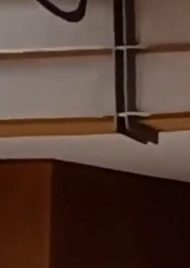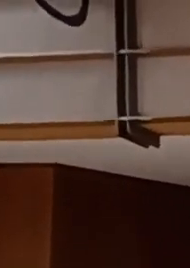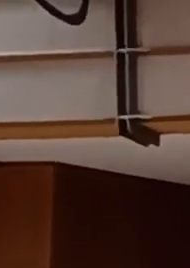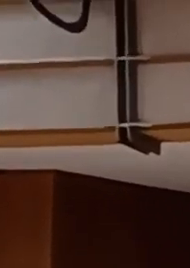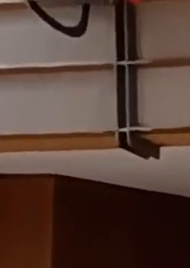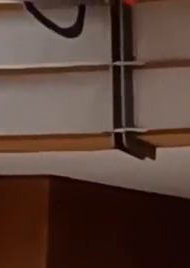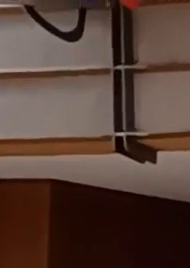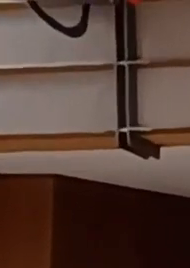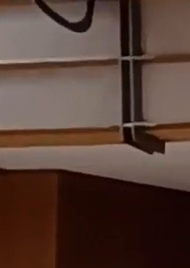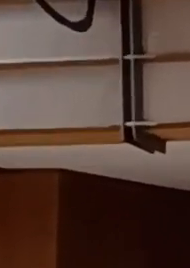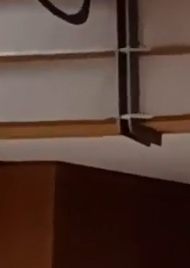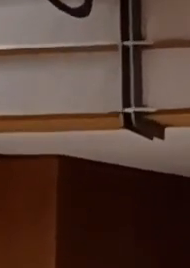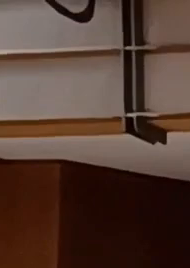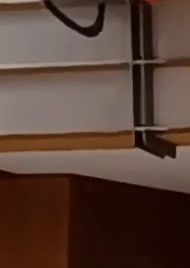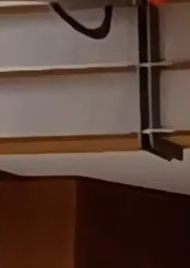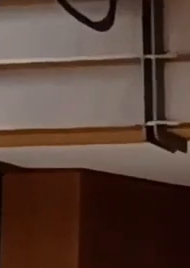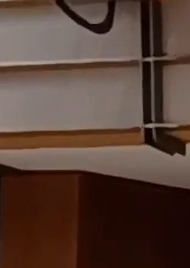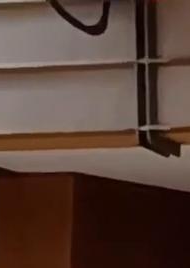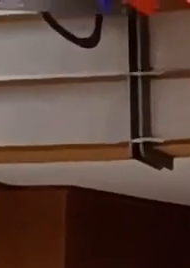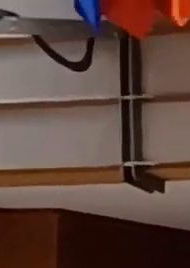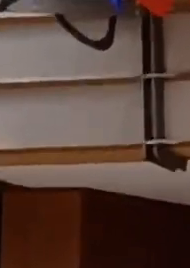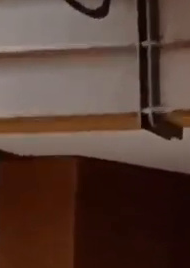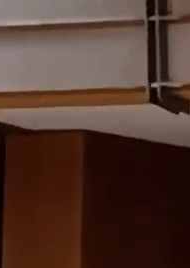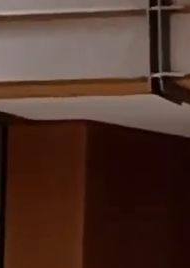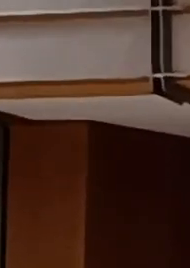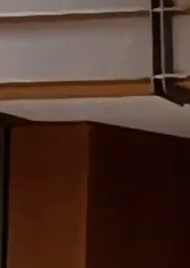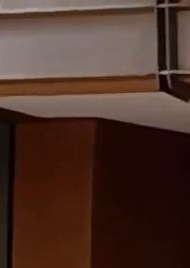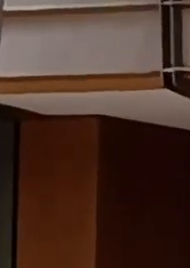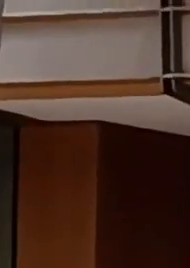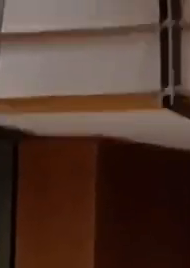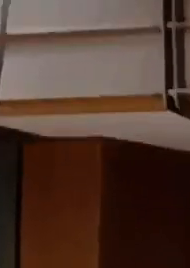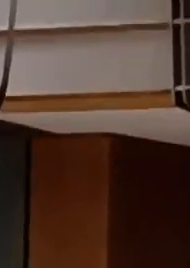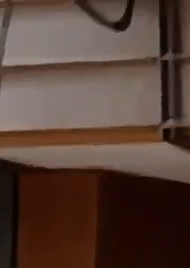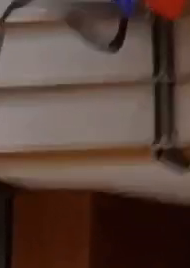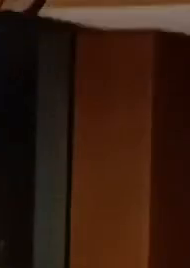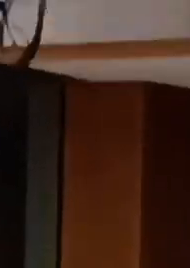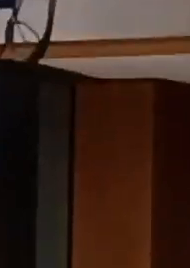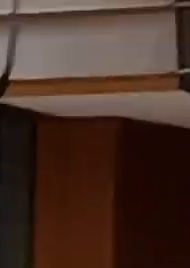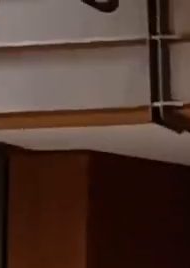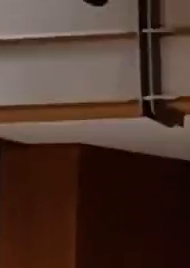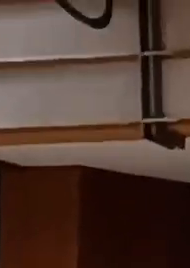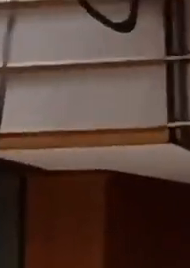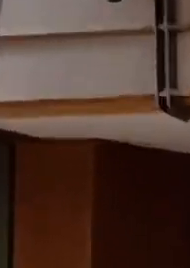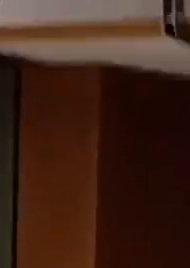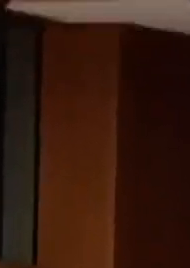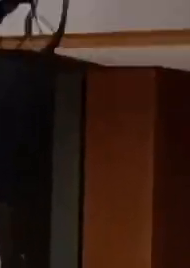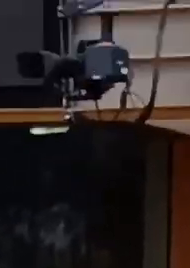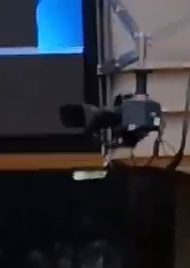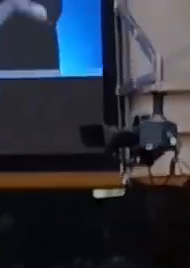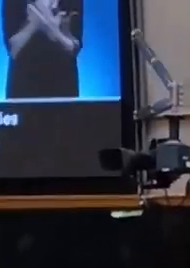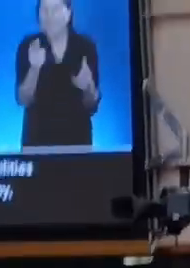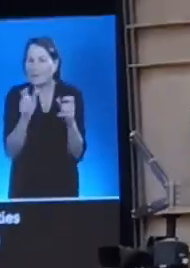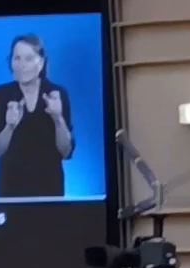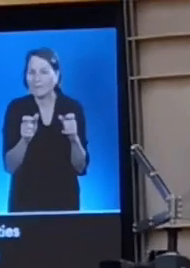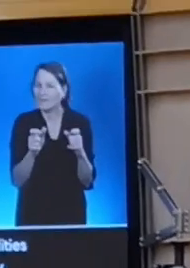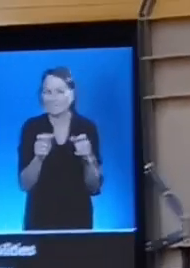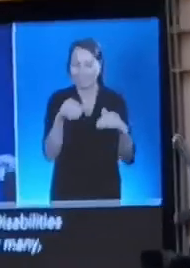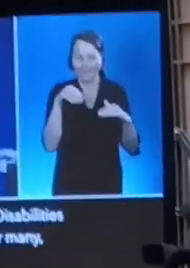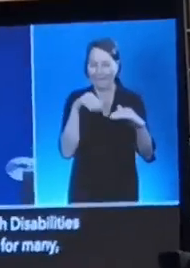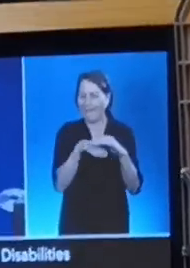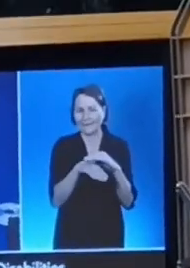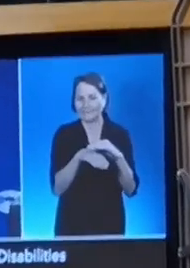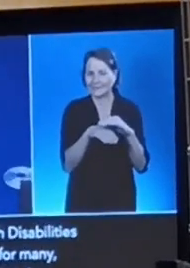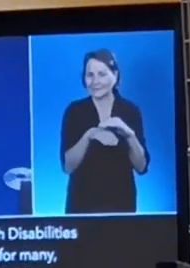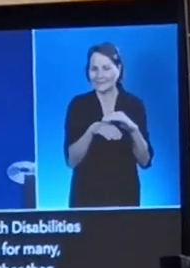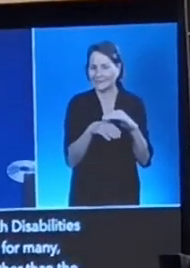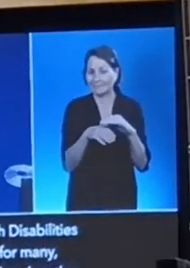Disabilities reminds Europe and the world that for many, accessibility is still the exception